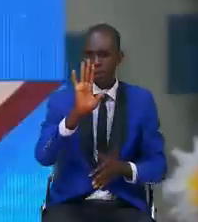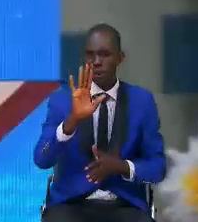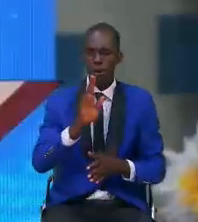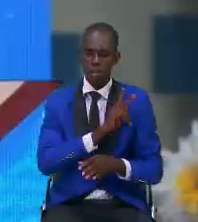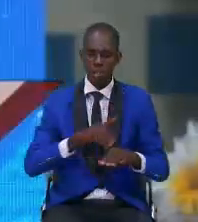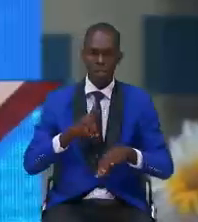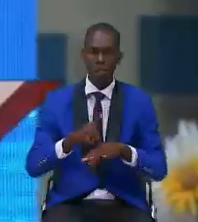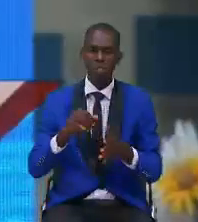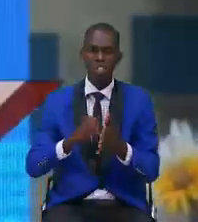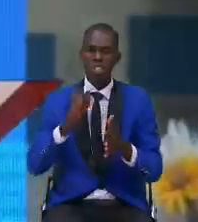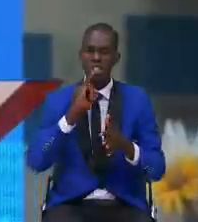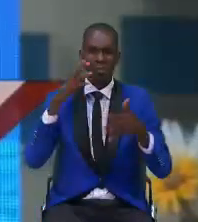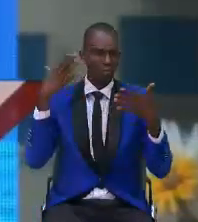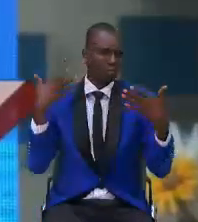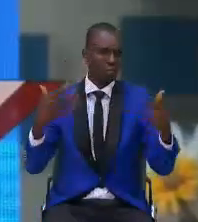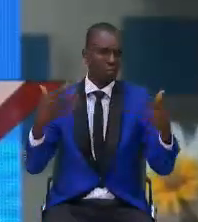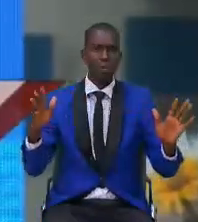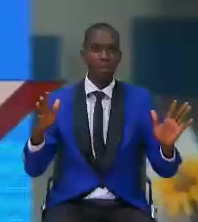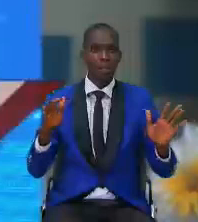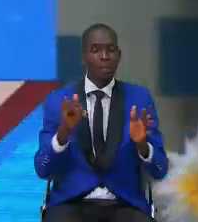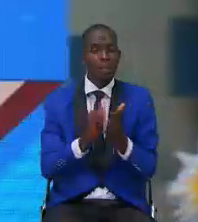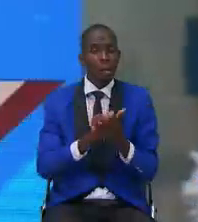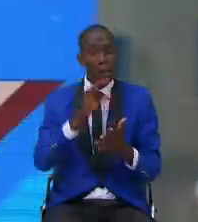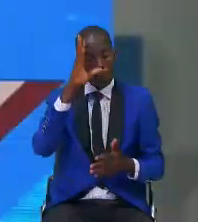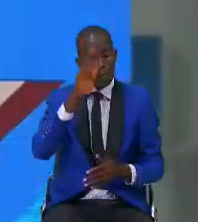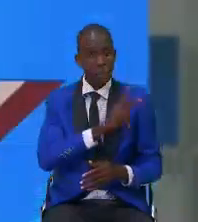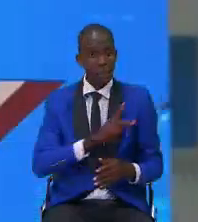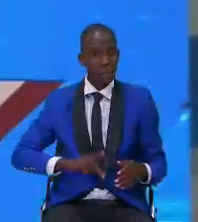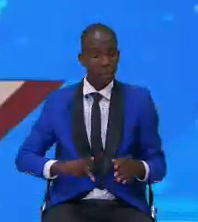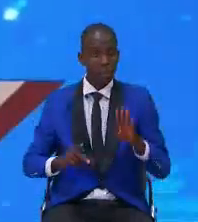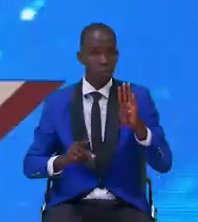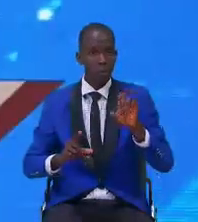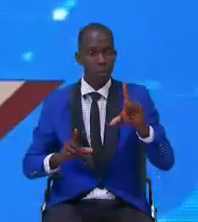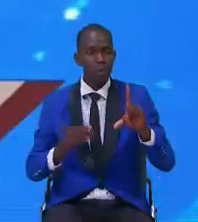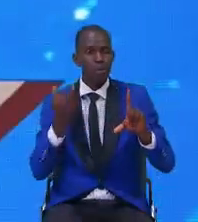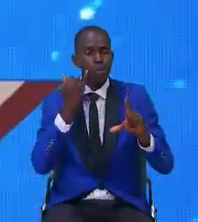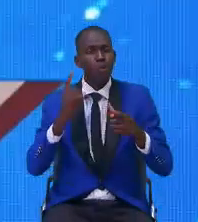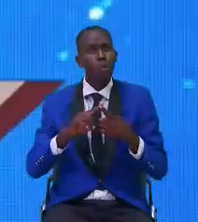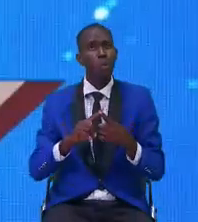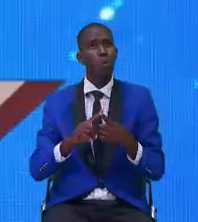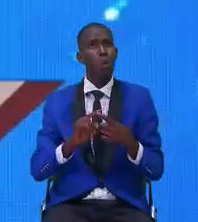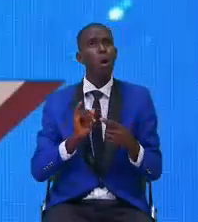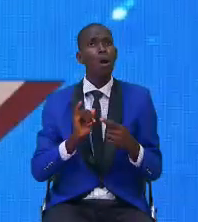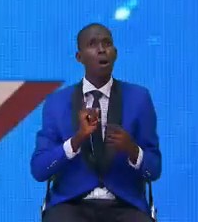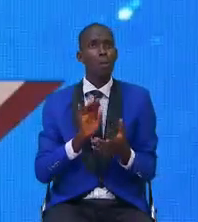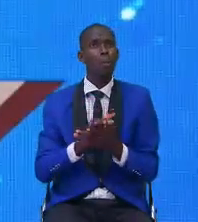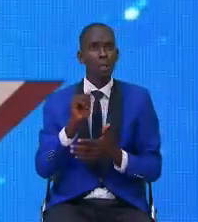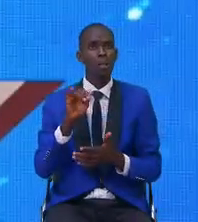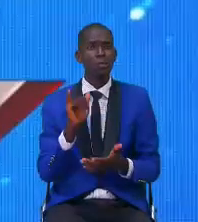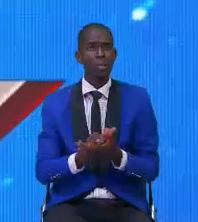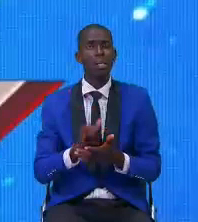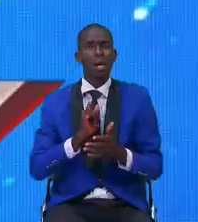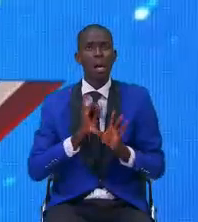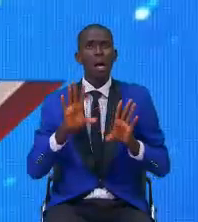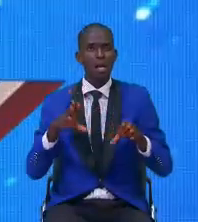kingdom, and it is finished. He still had a few minutes. He could have said, I accept that. I believe